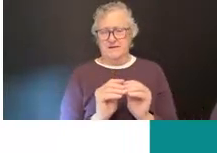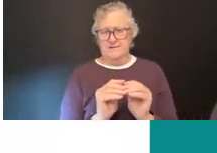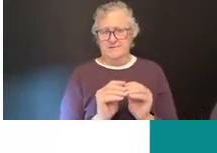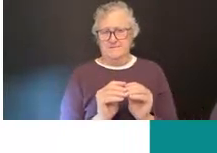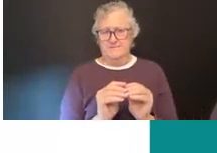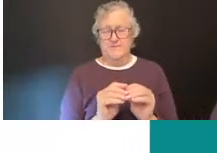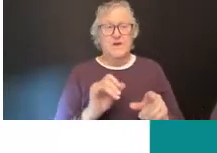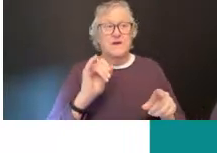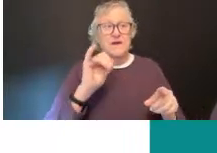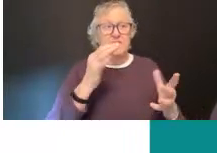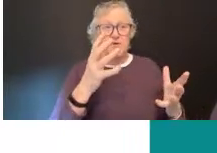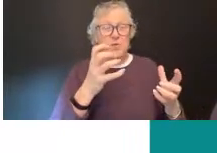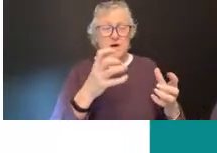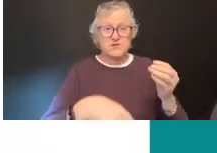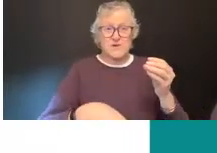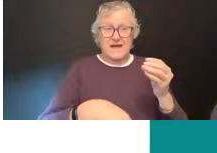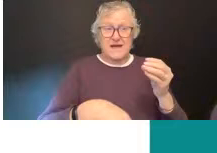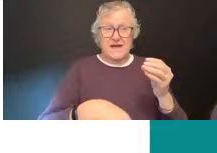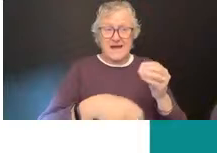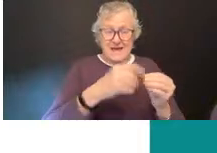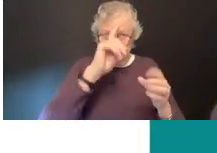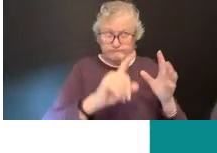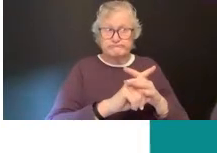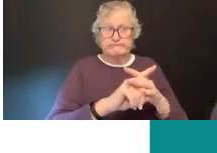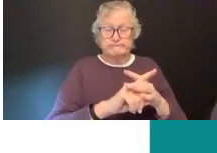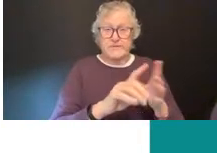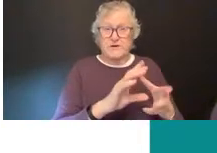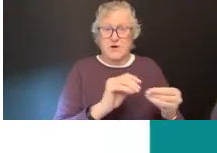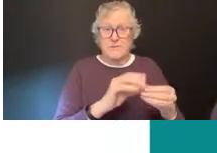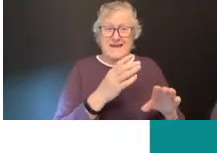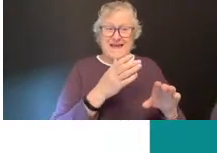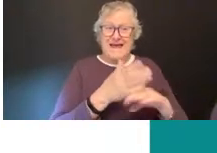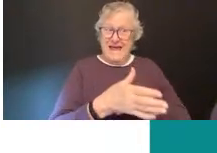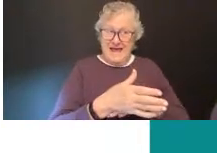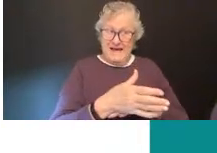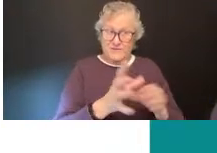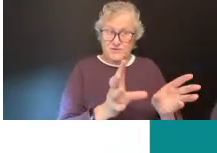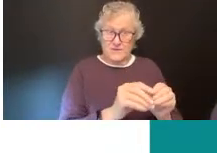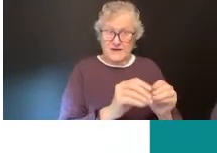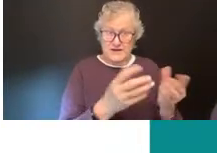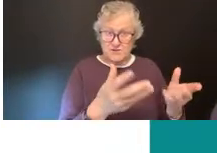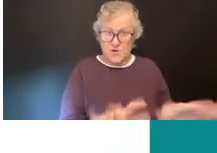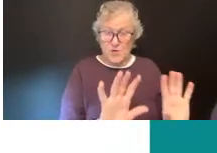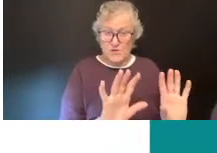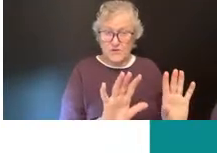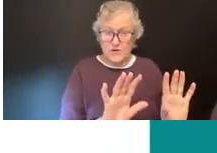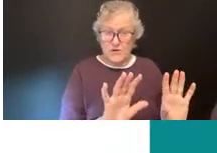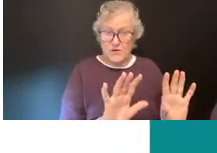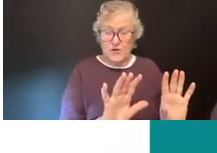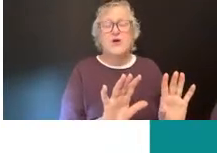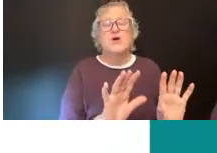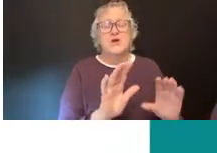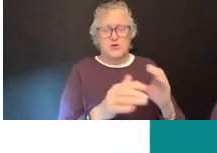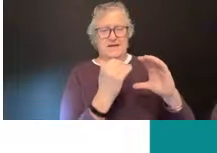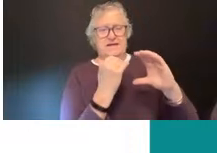is fill out the comment form on the program website. or email comments to